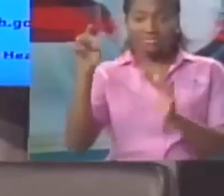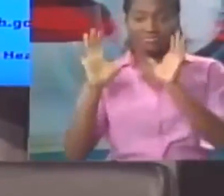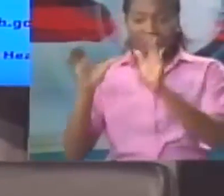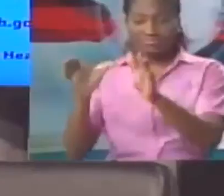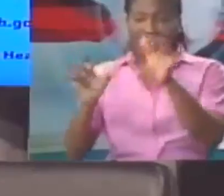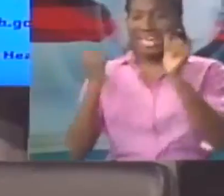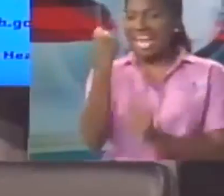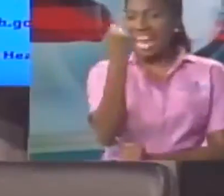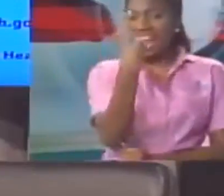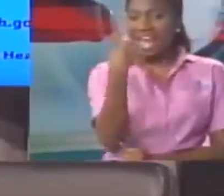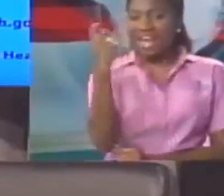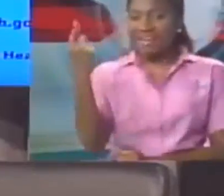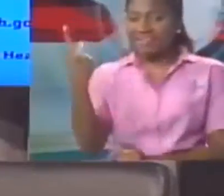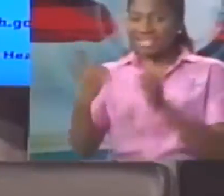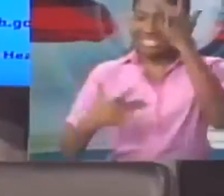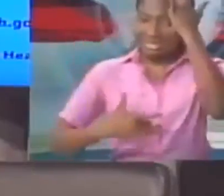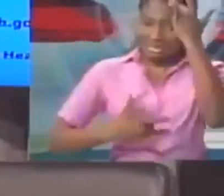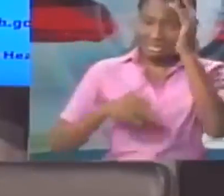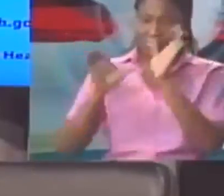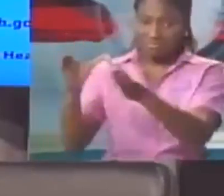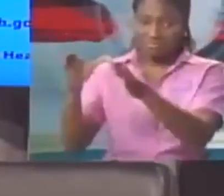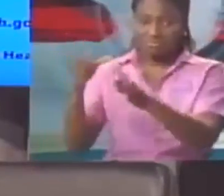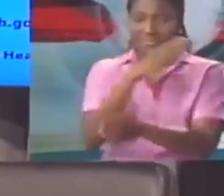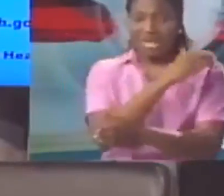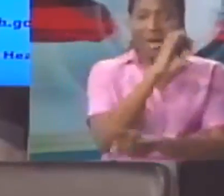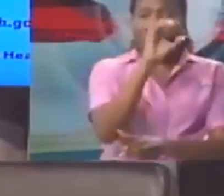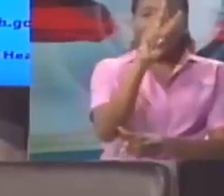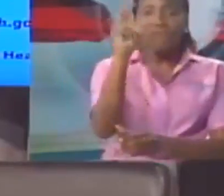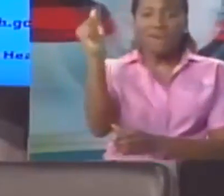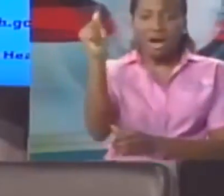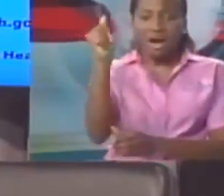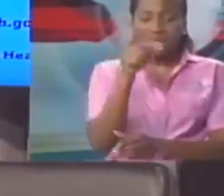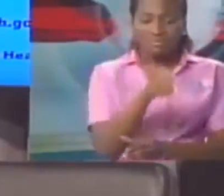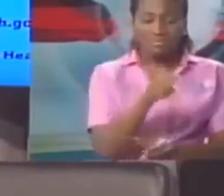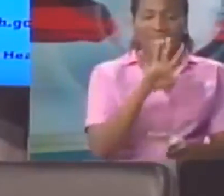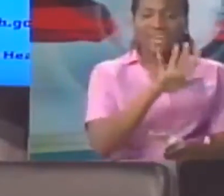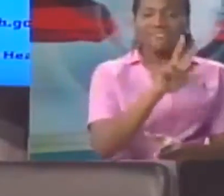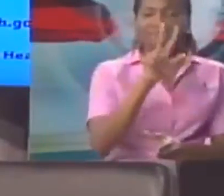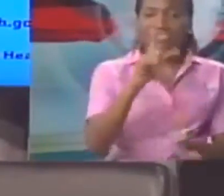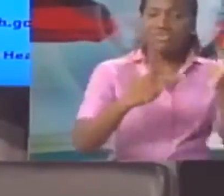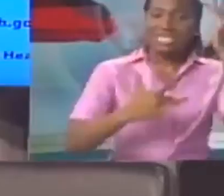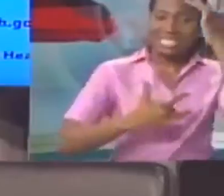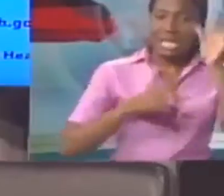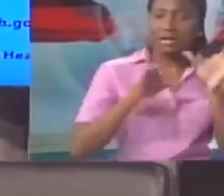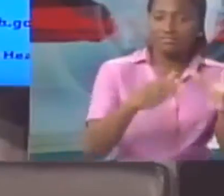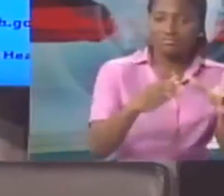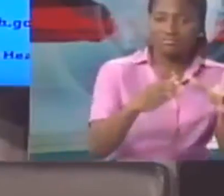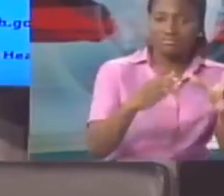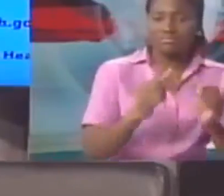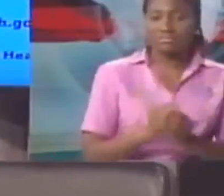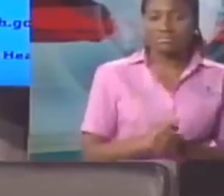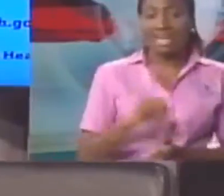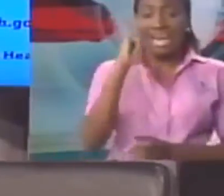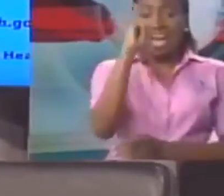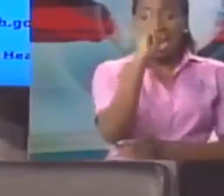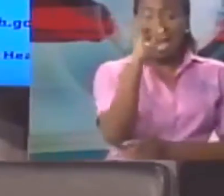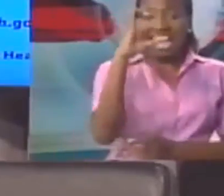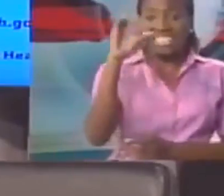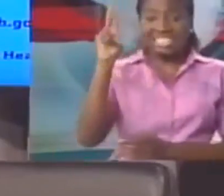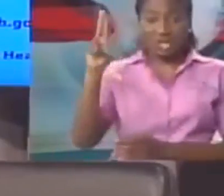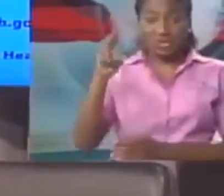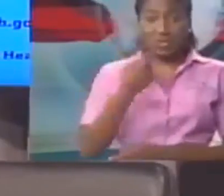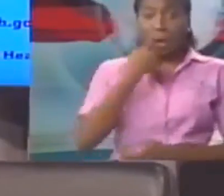stable. In Couva, we have 53. No one is in ICU. We